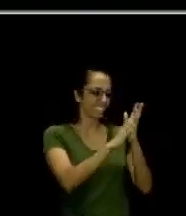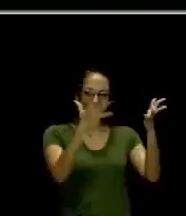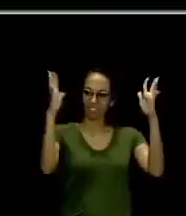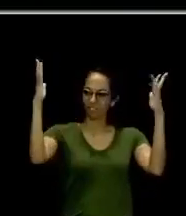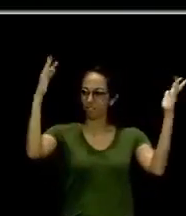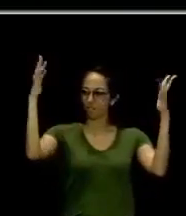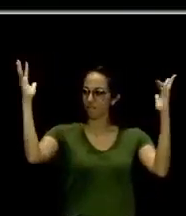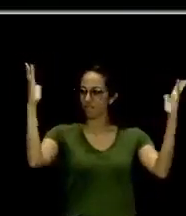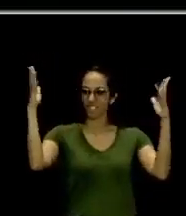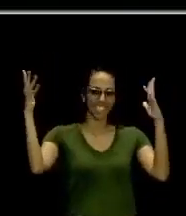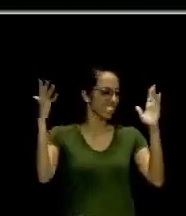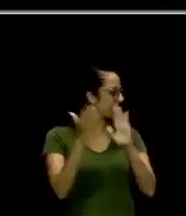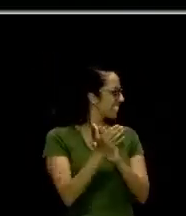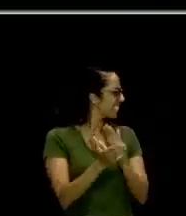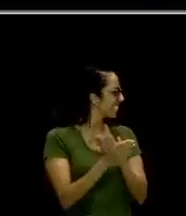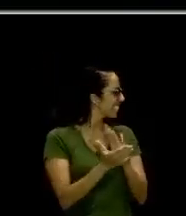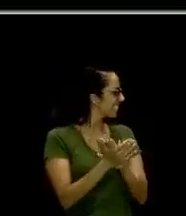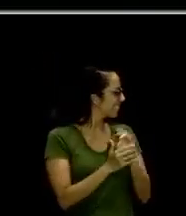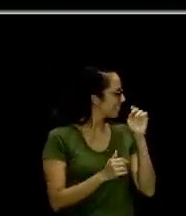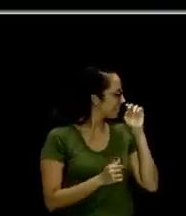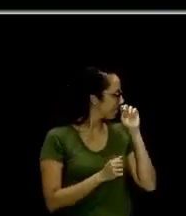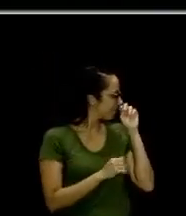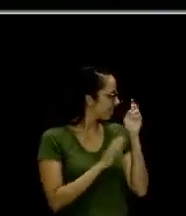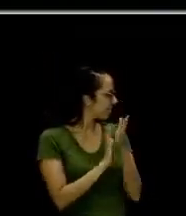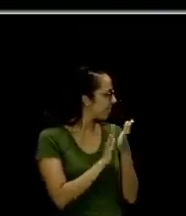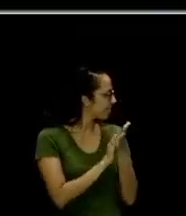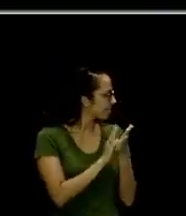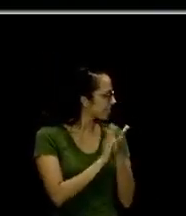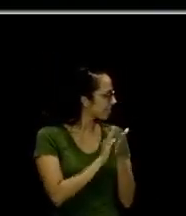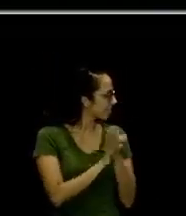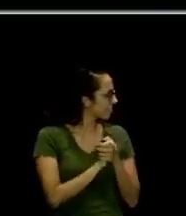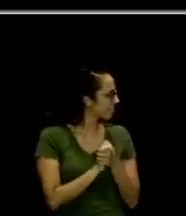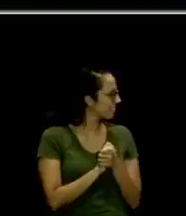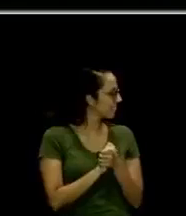Oh, there she is. And we're going to,